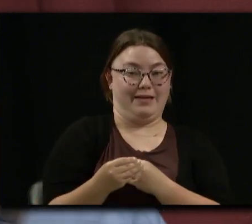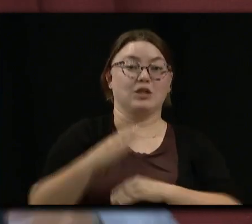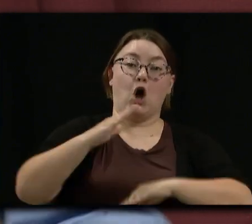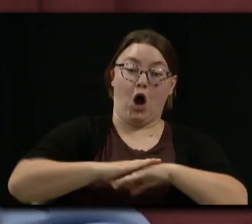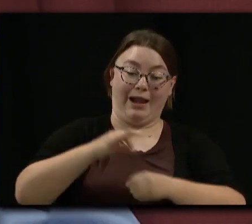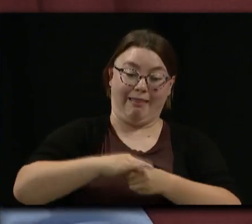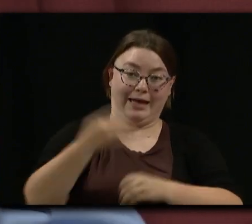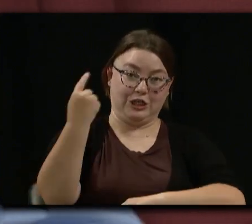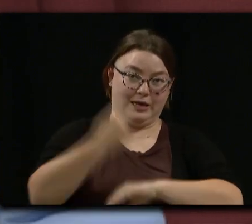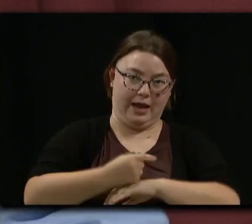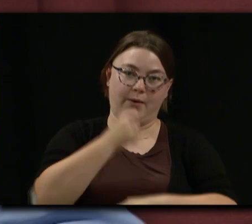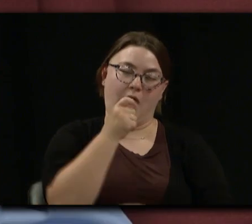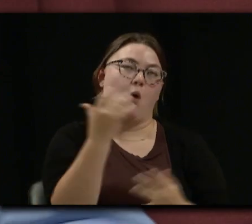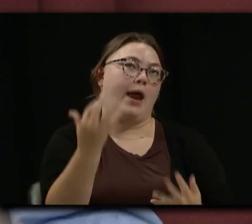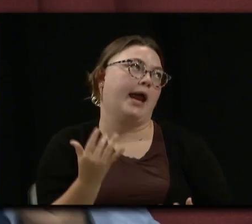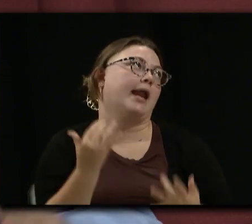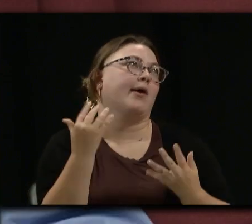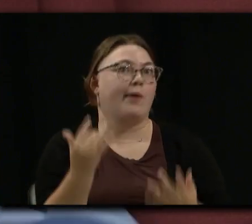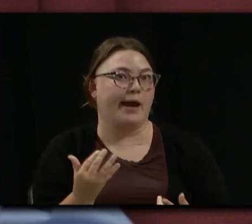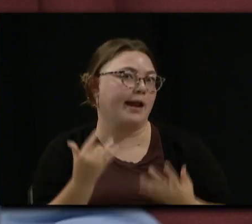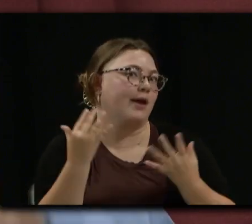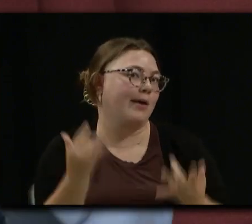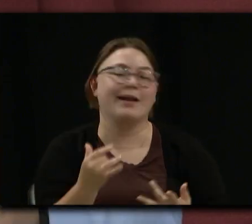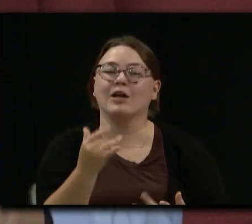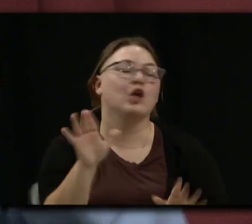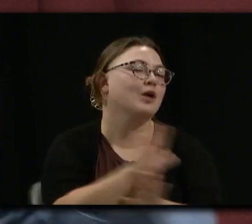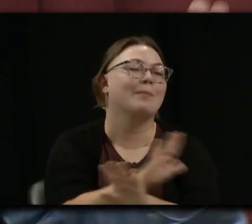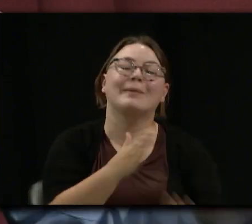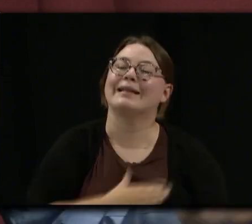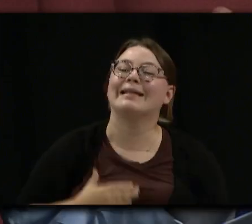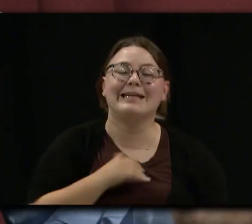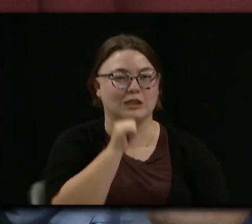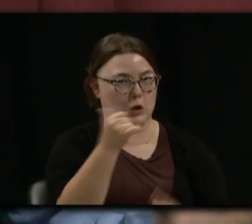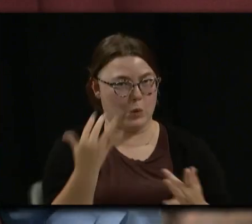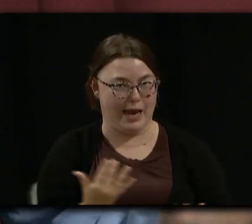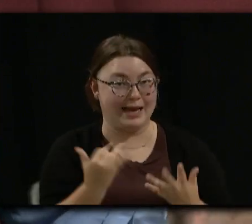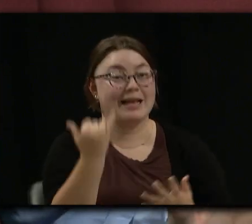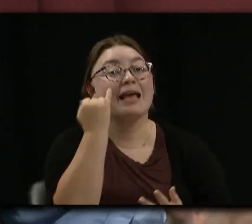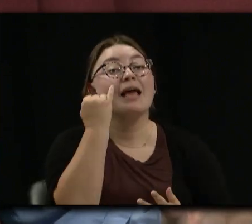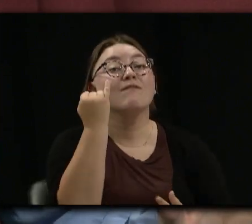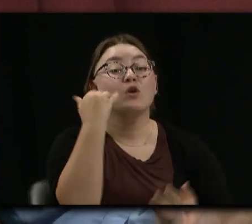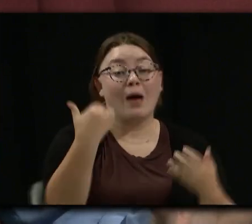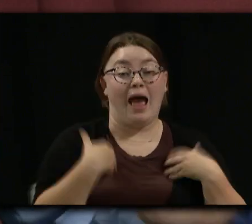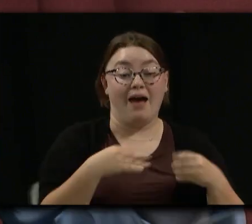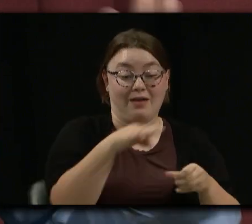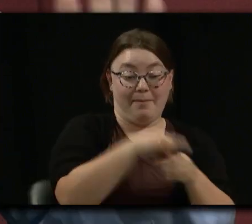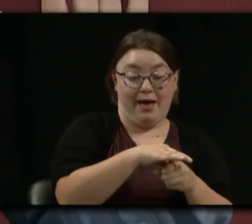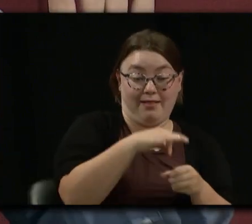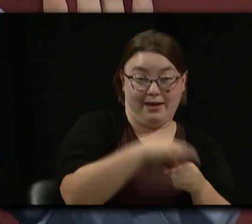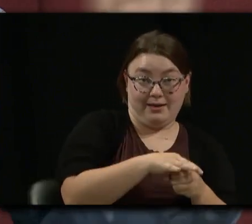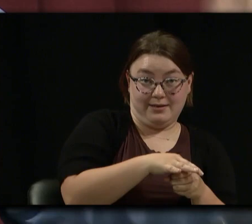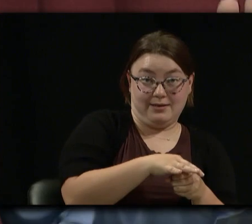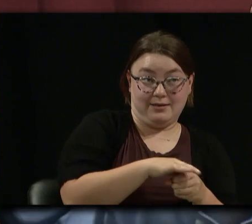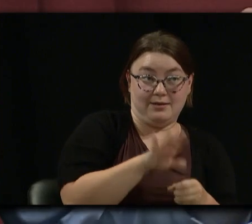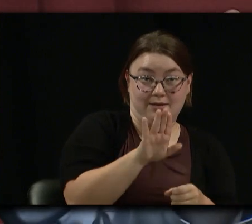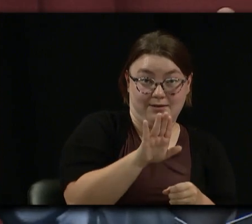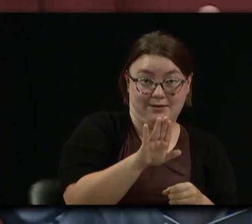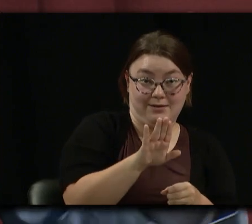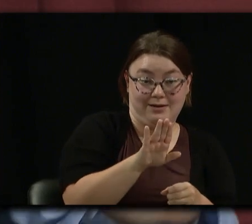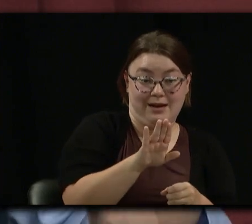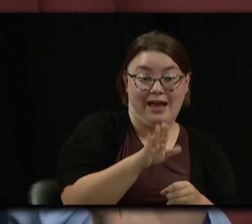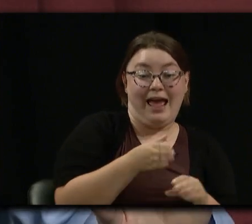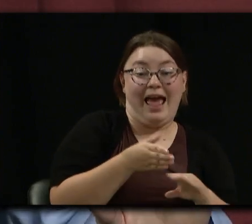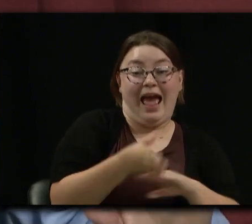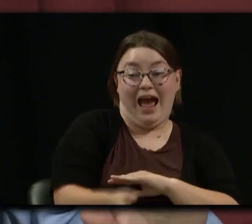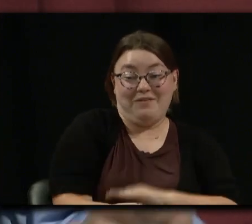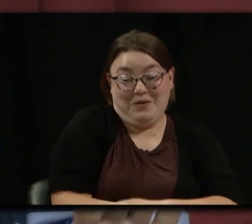weren't waiting. They weren't waiting. You don't need to wait. However, if you do have your ballot past midnight, or